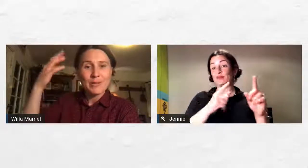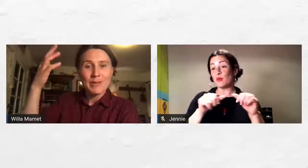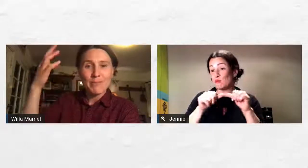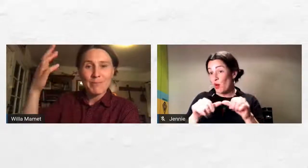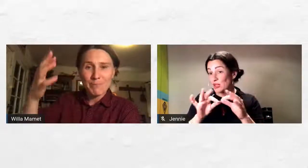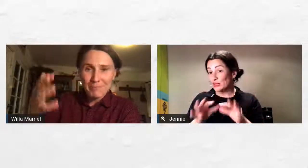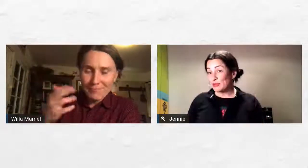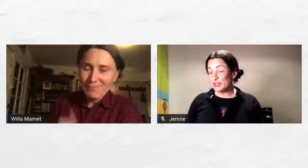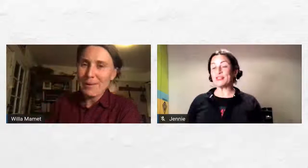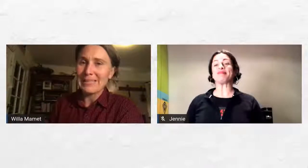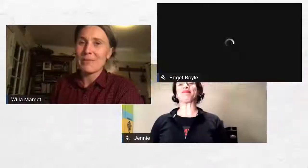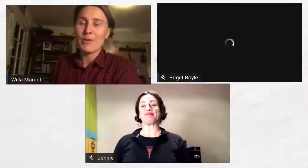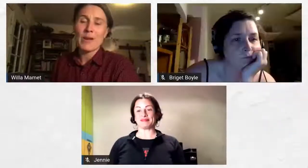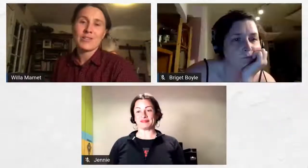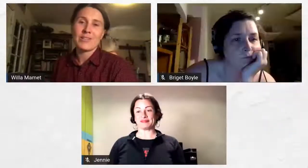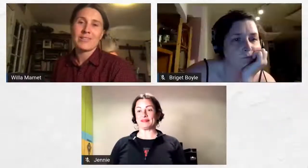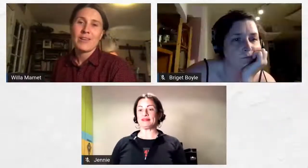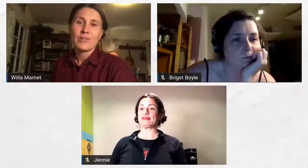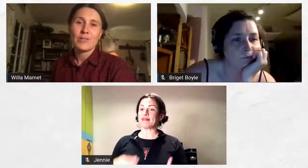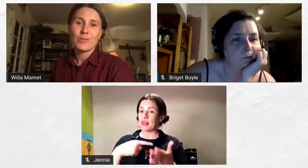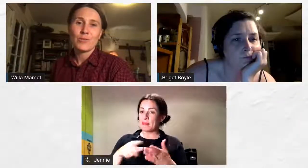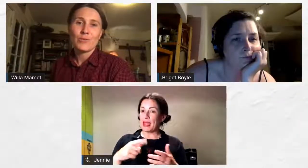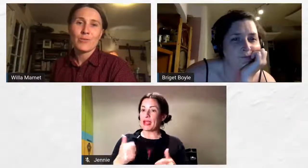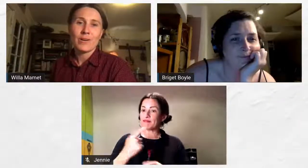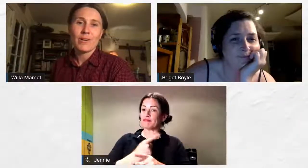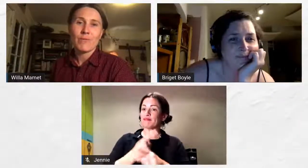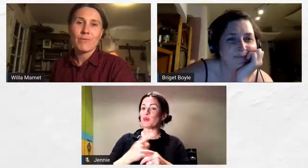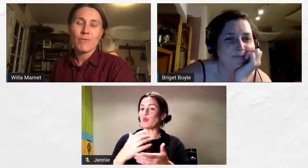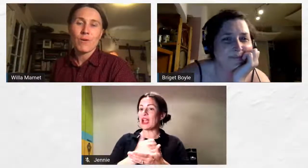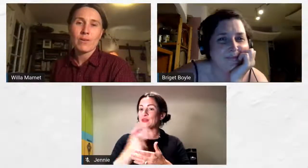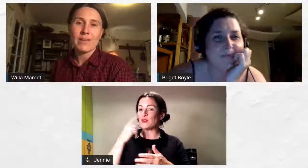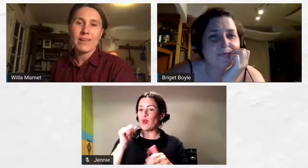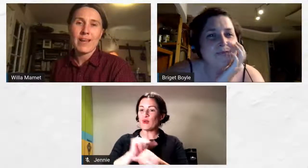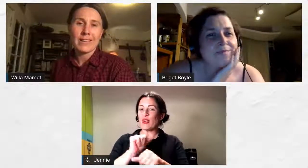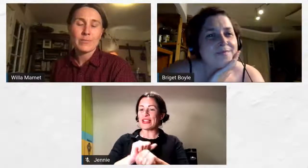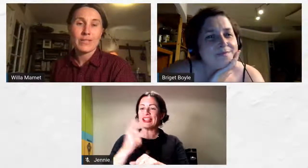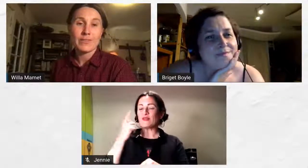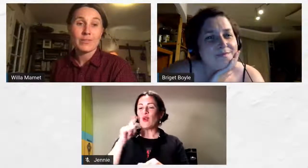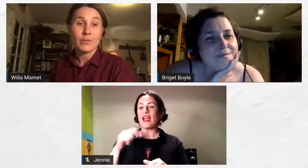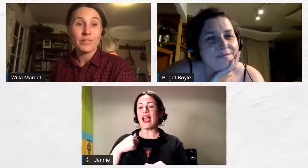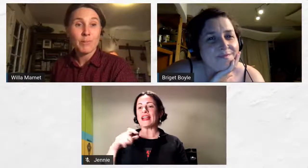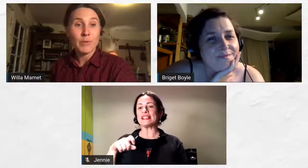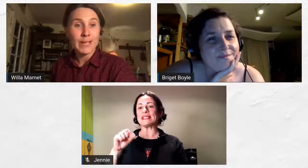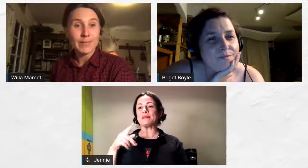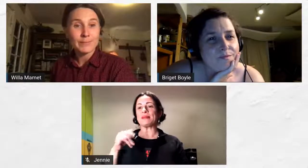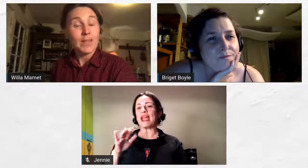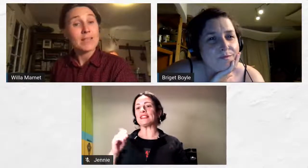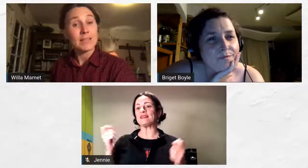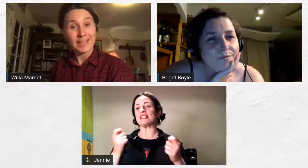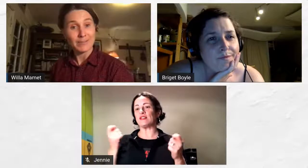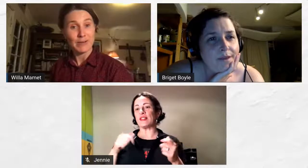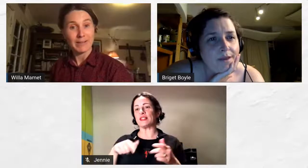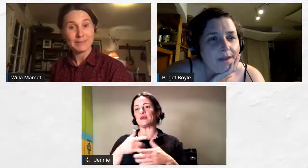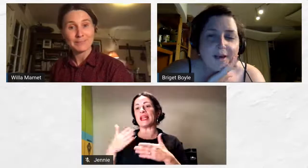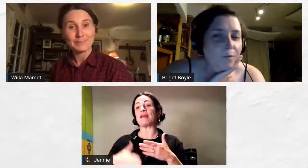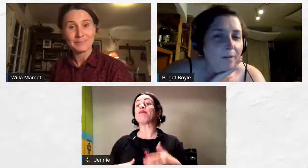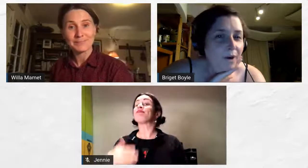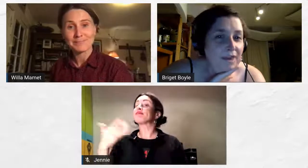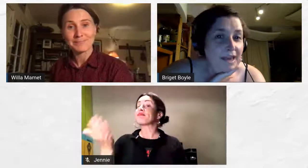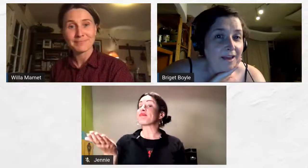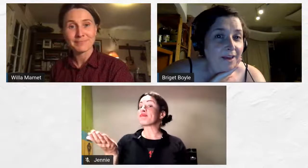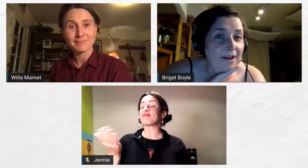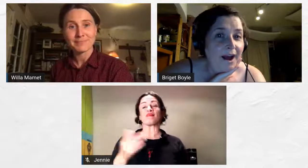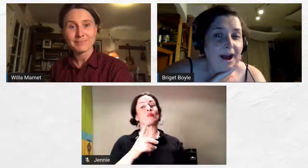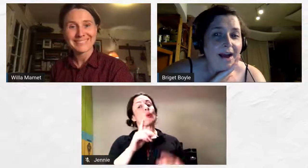interpreters, paid living wages to work for the I Need Space Festival this coming weekend. Yes, my darling. One